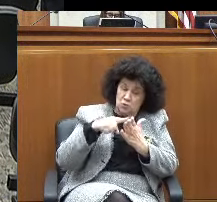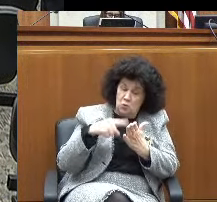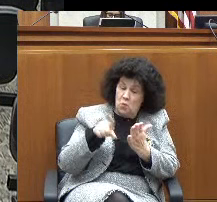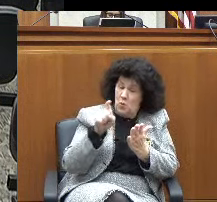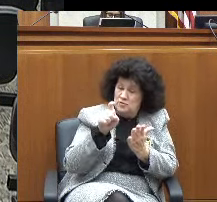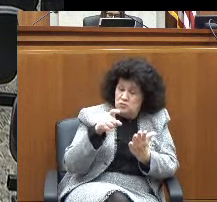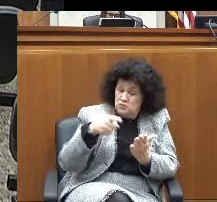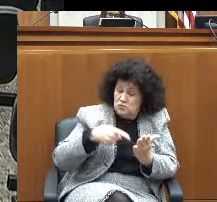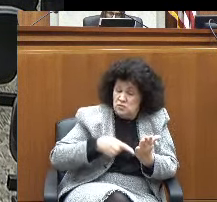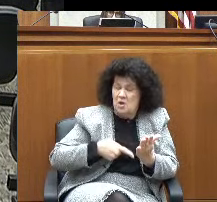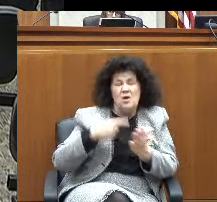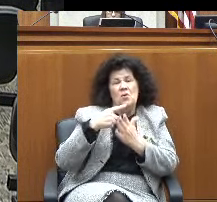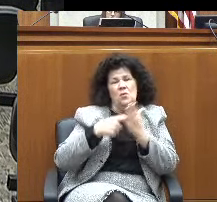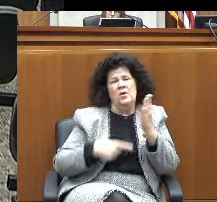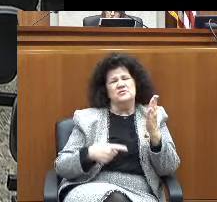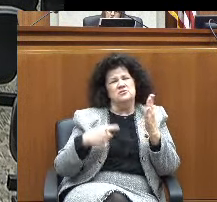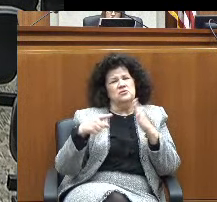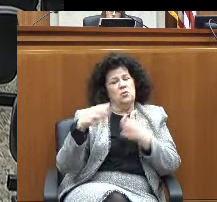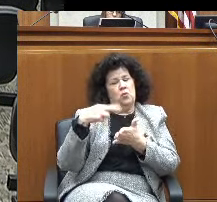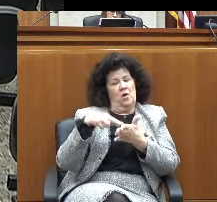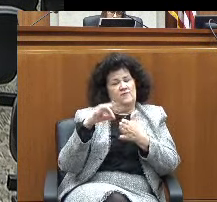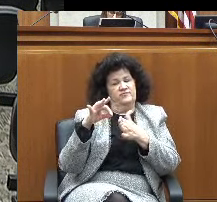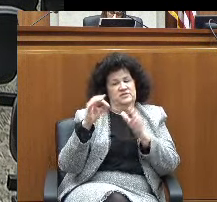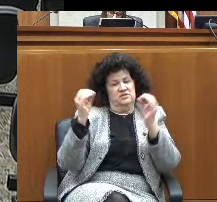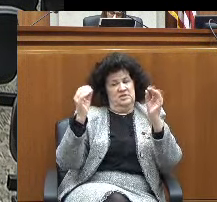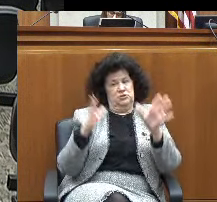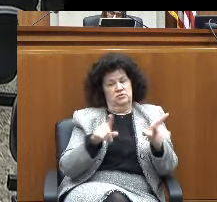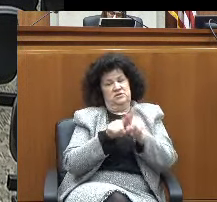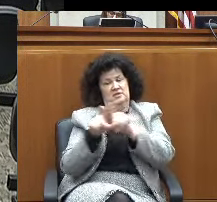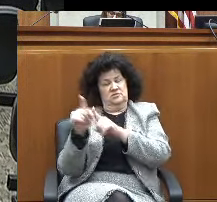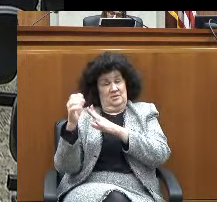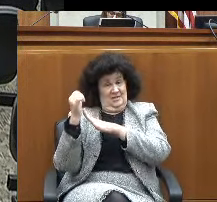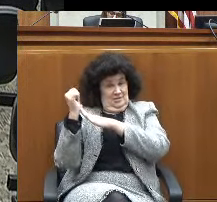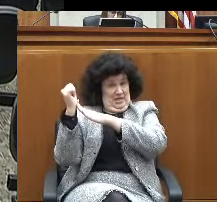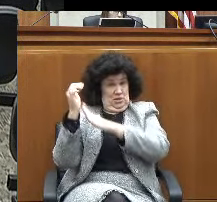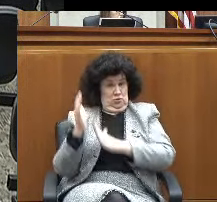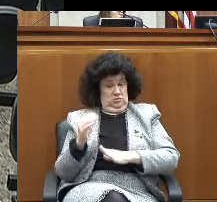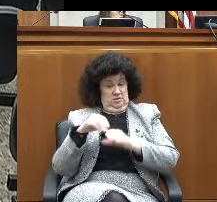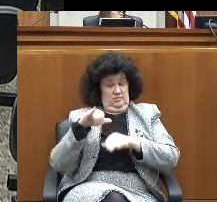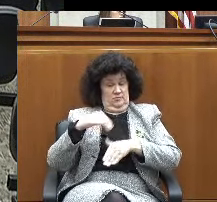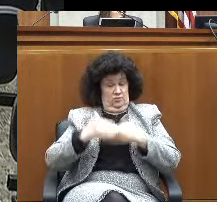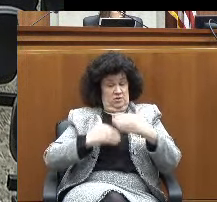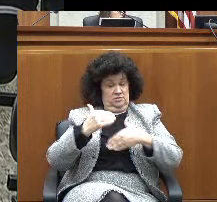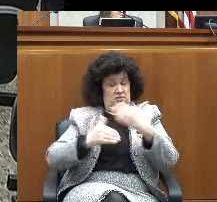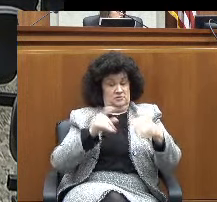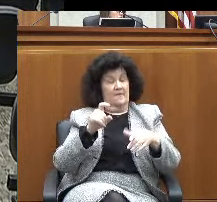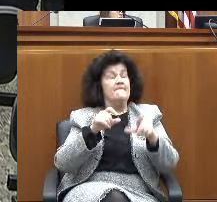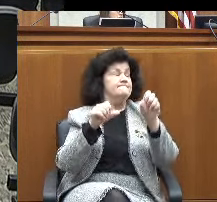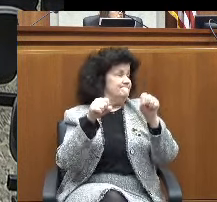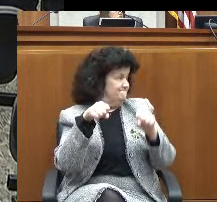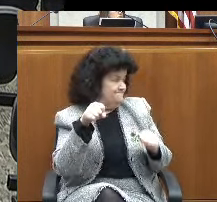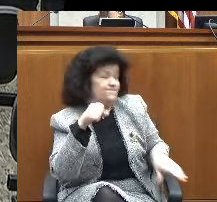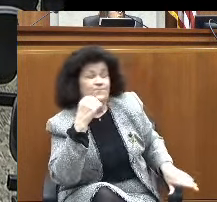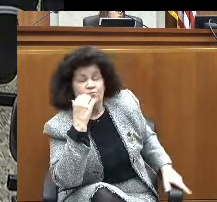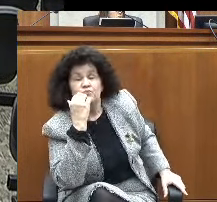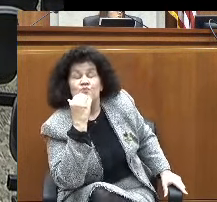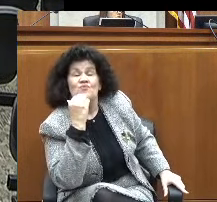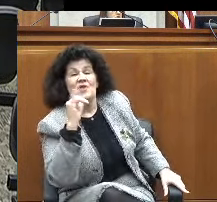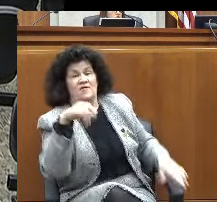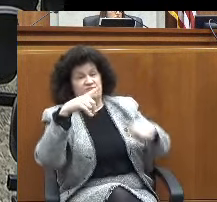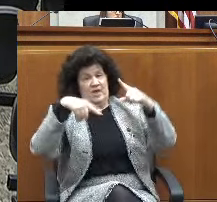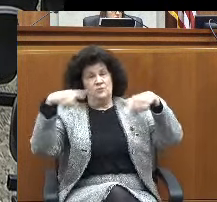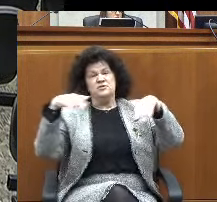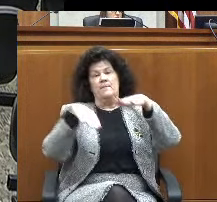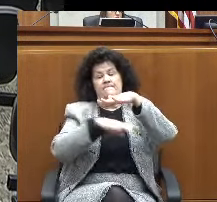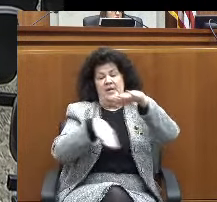of teacher leaders in this process as we think about the myriad of solutions that are going to be needed? Sure, so it